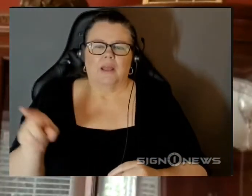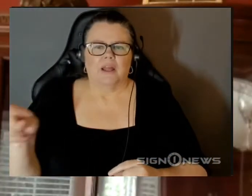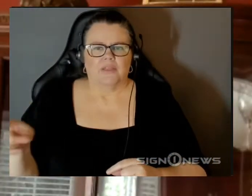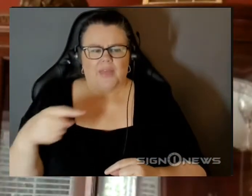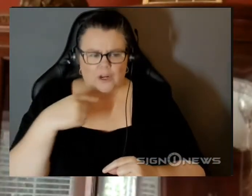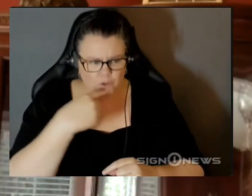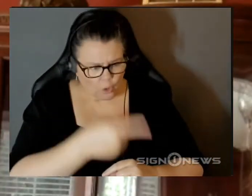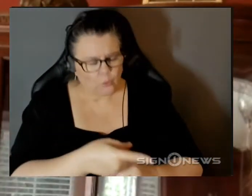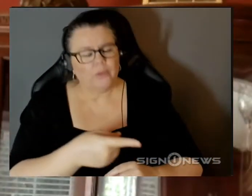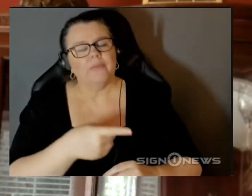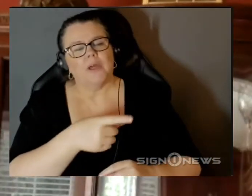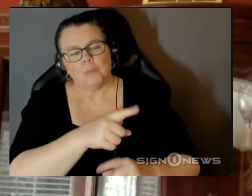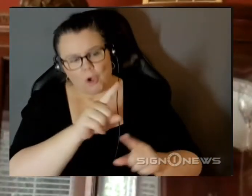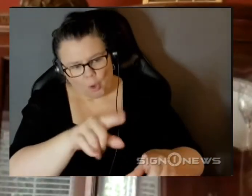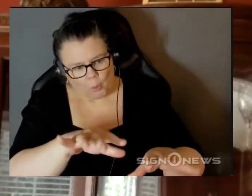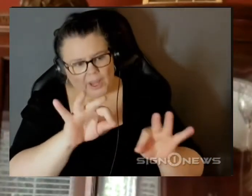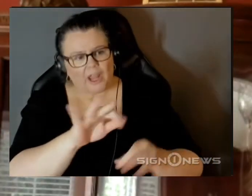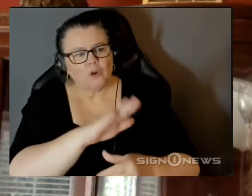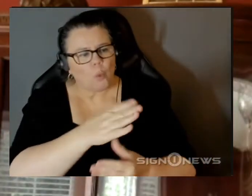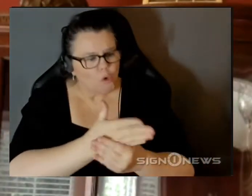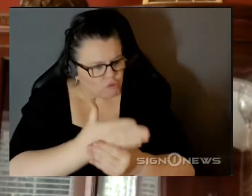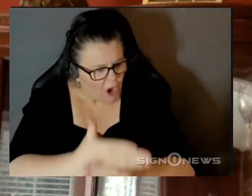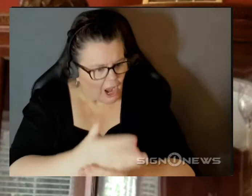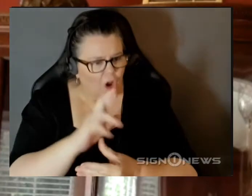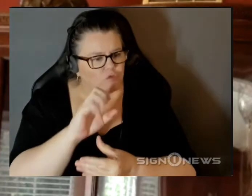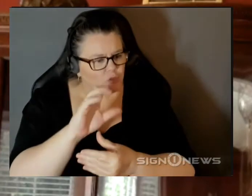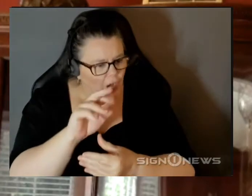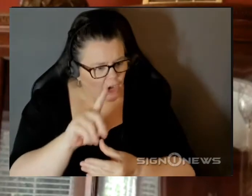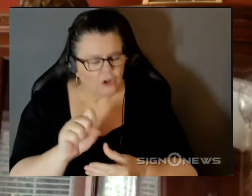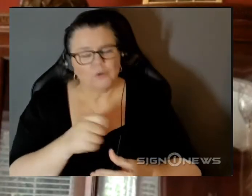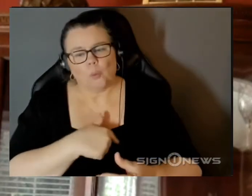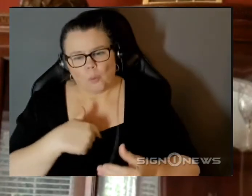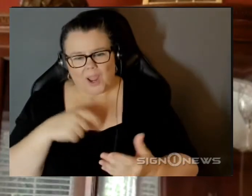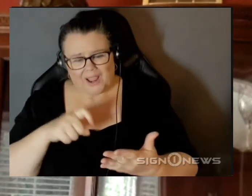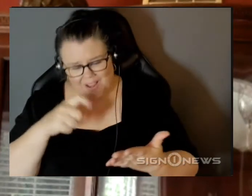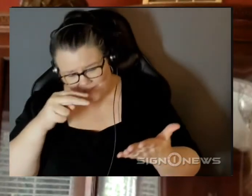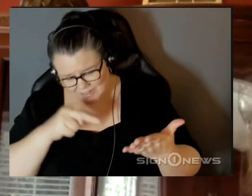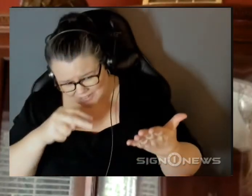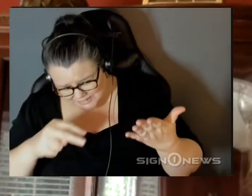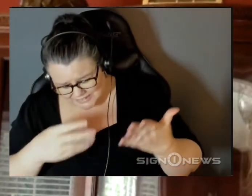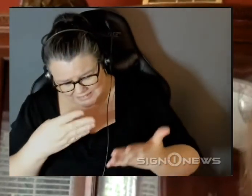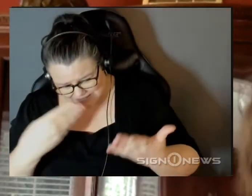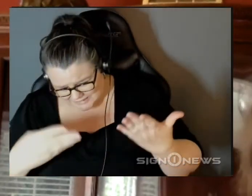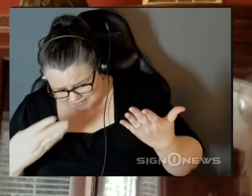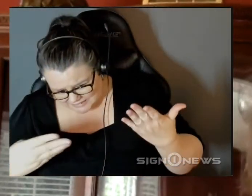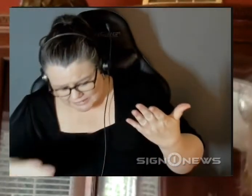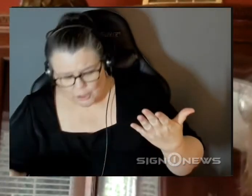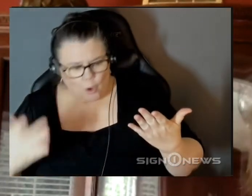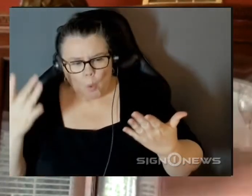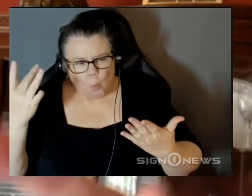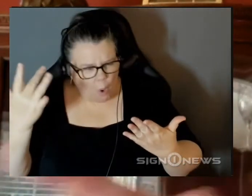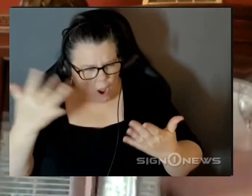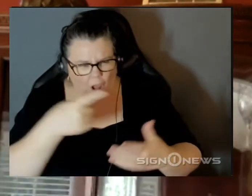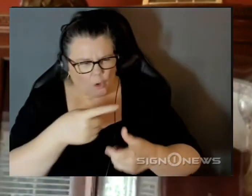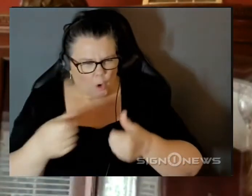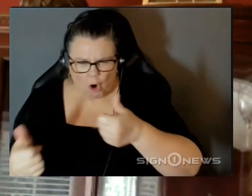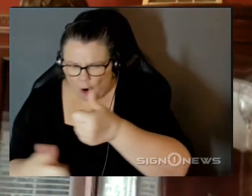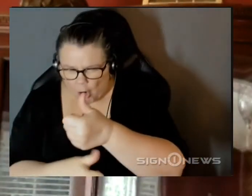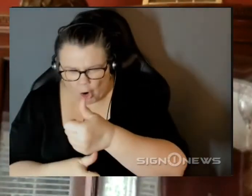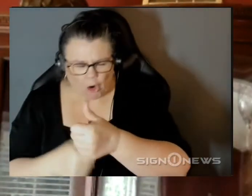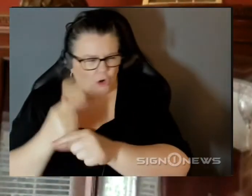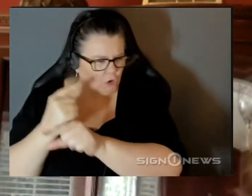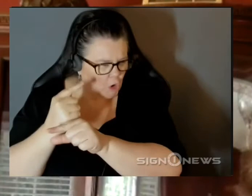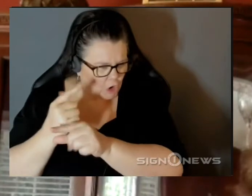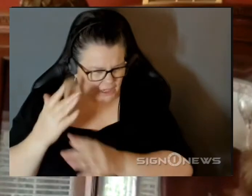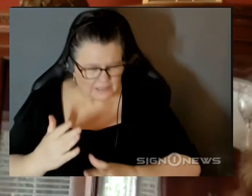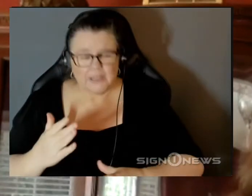them and let's see why they put you under guardianship. And so every point, like point by point, you said this, how is it different? You said this,